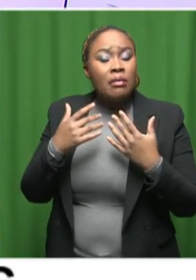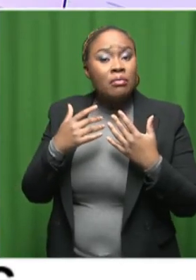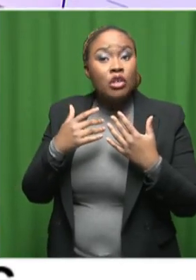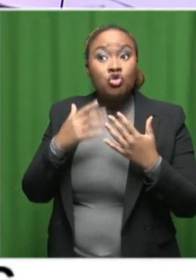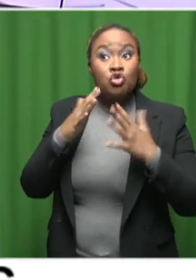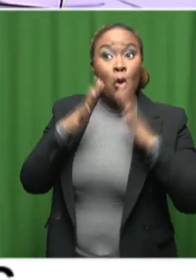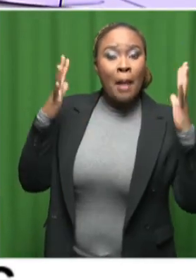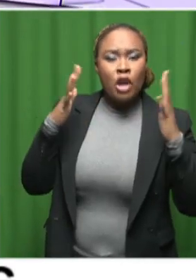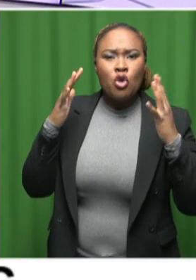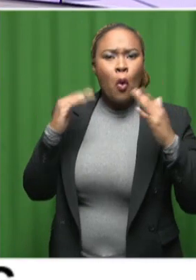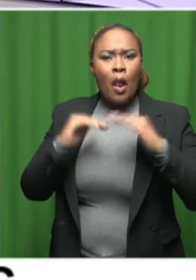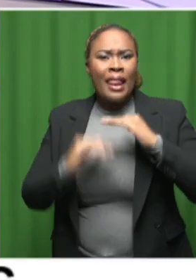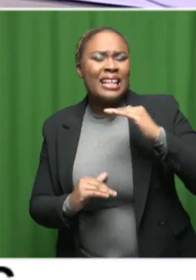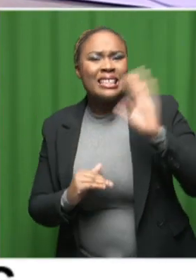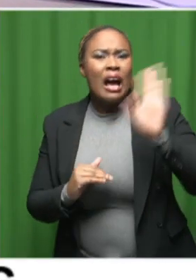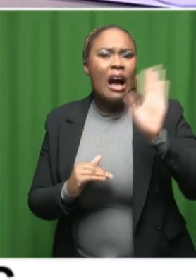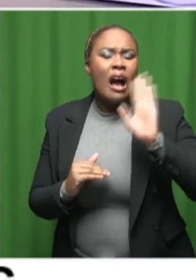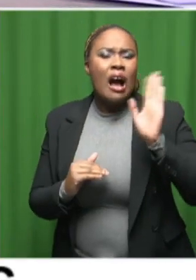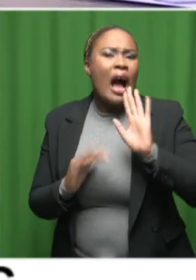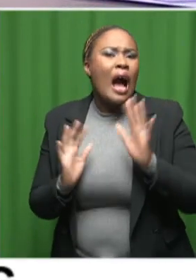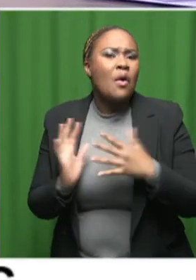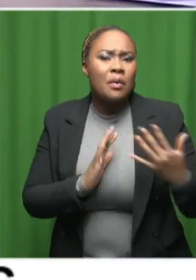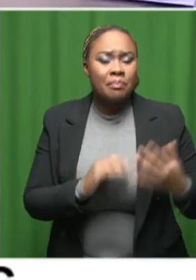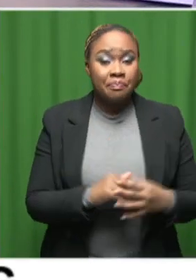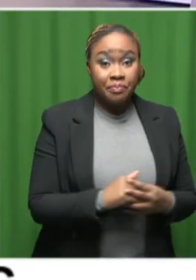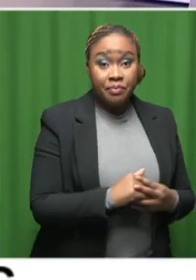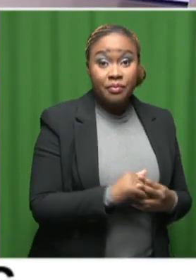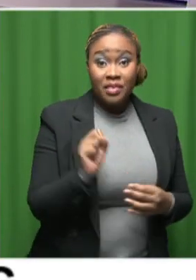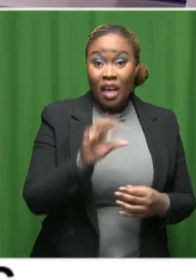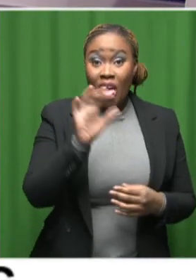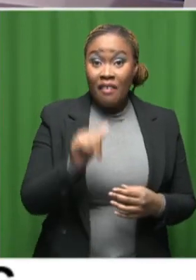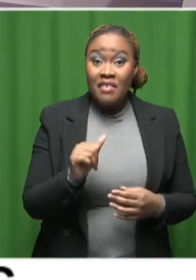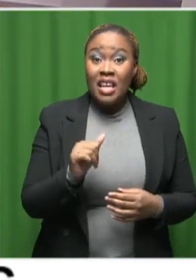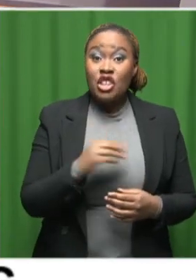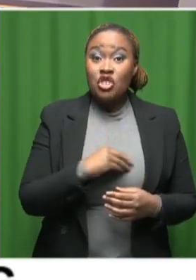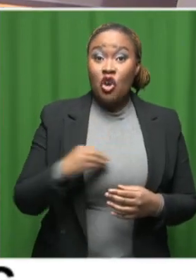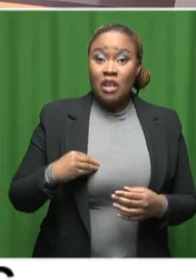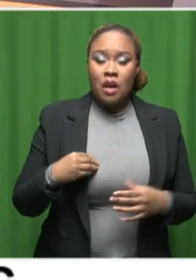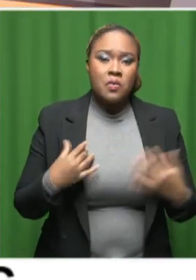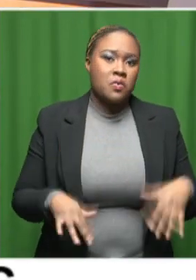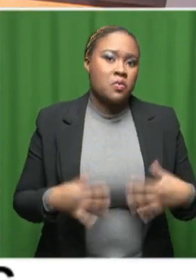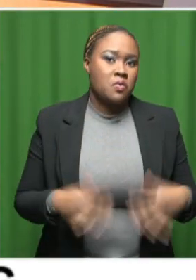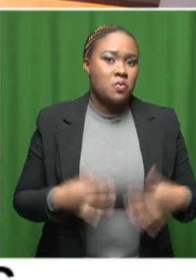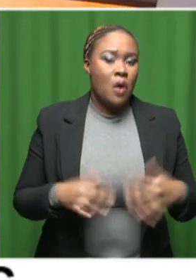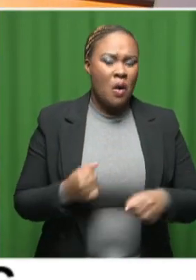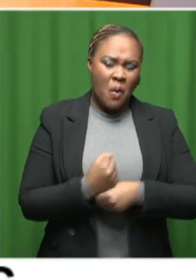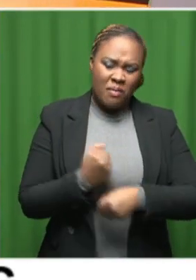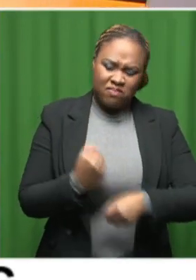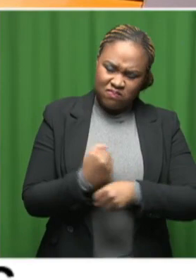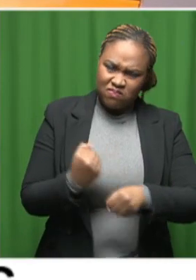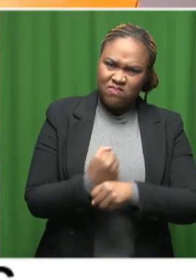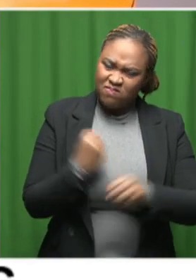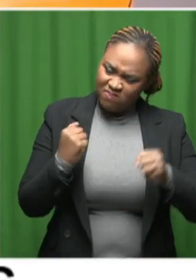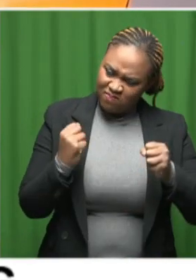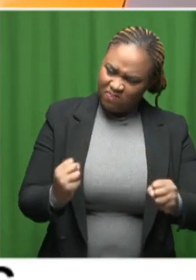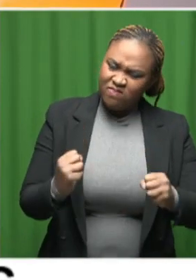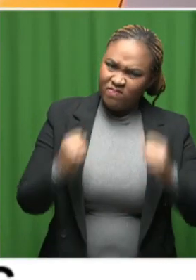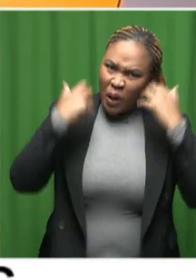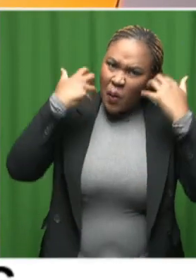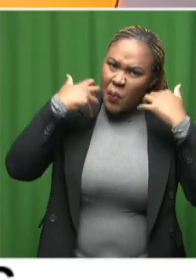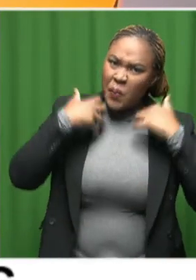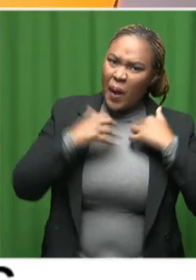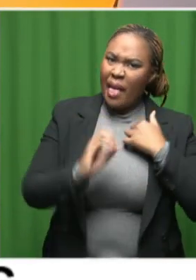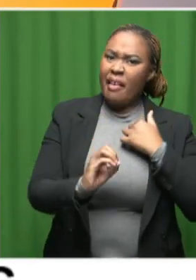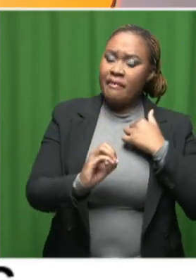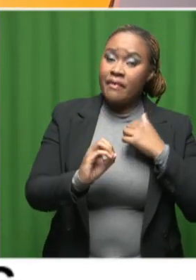that, the first thing to note is that South African doctors work very hard and under very trying conditions. And